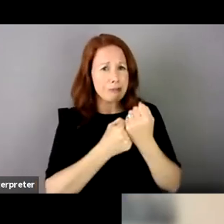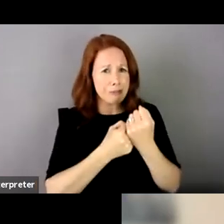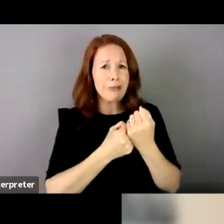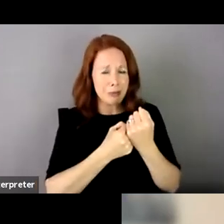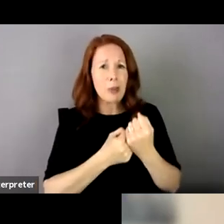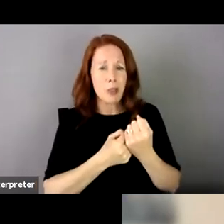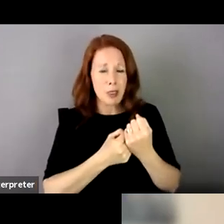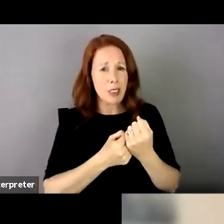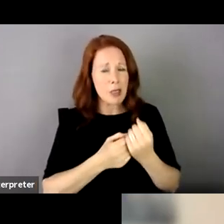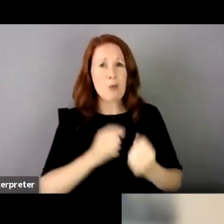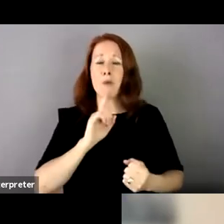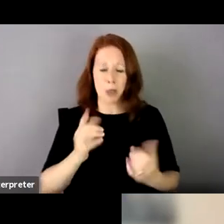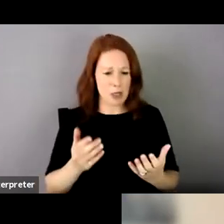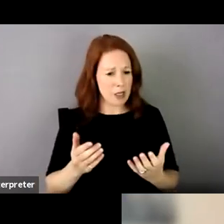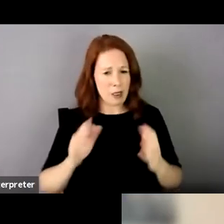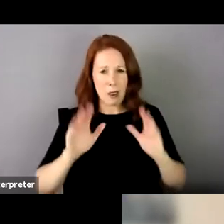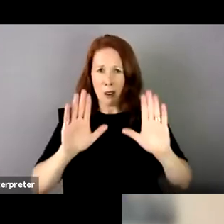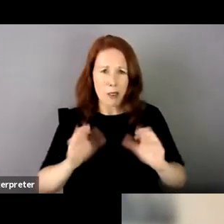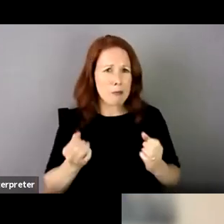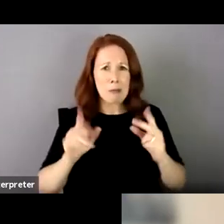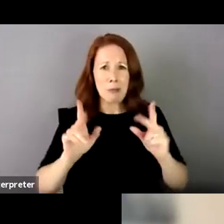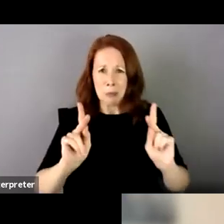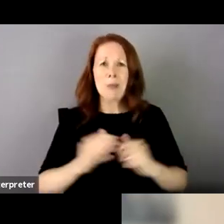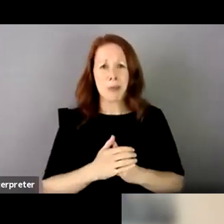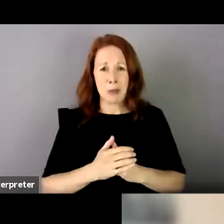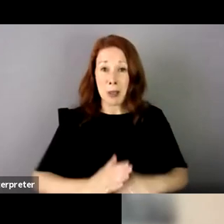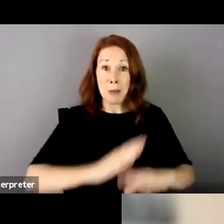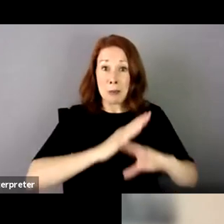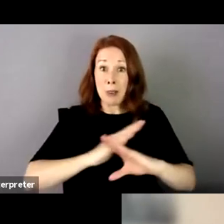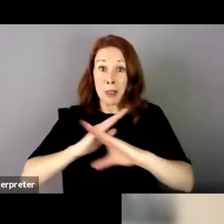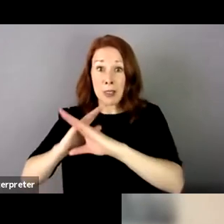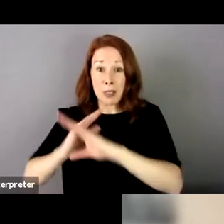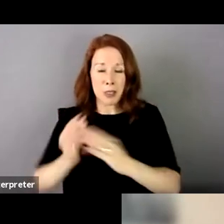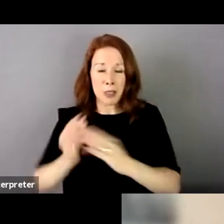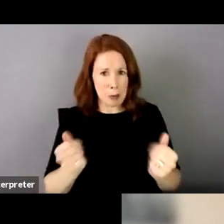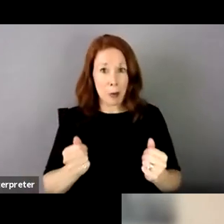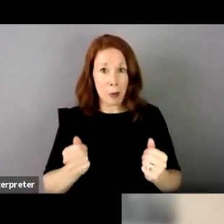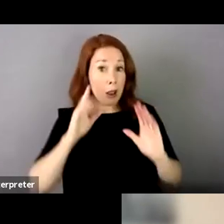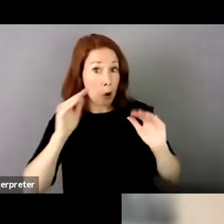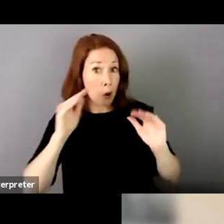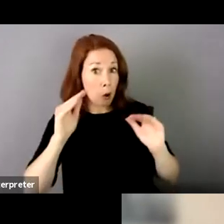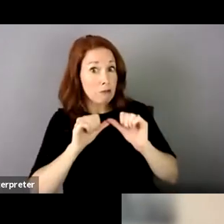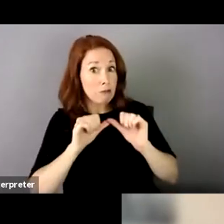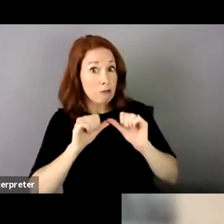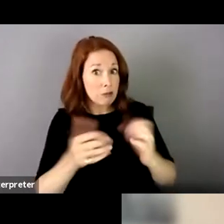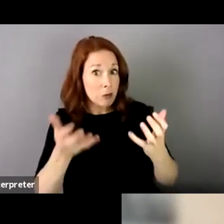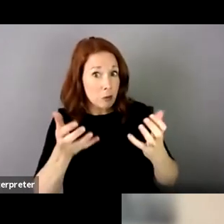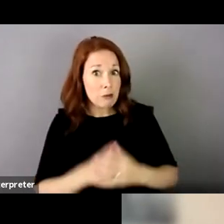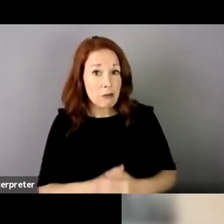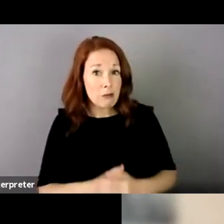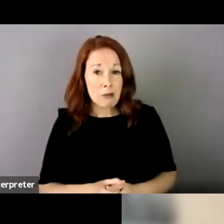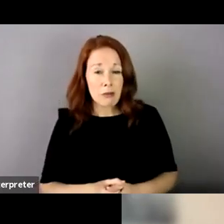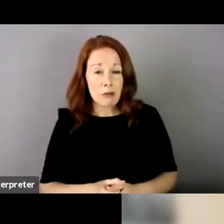really paved the way for opportunities in many different places. And I hope to grow that and see,